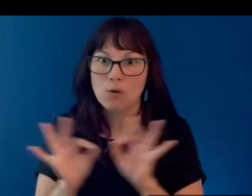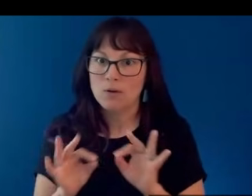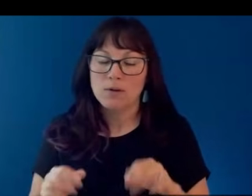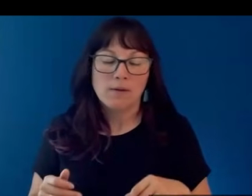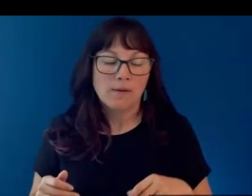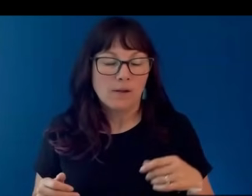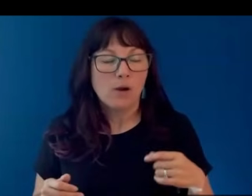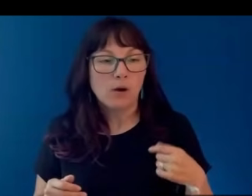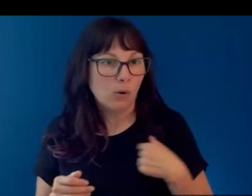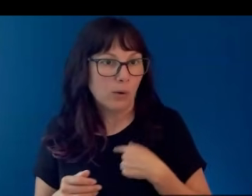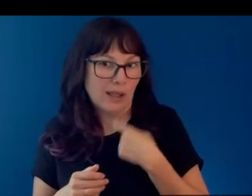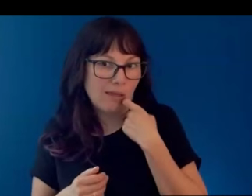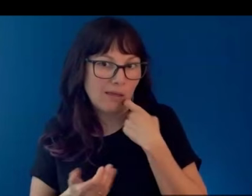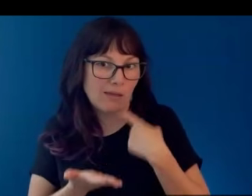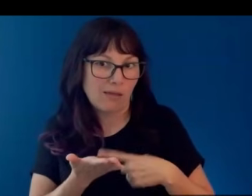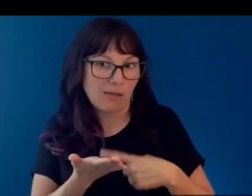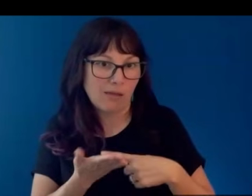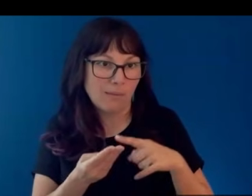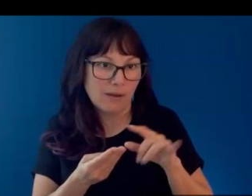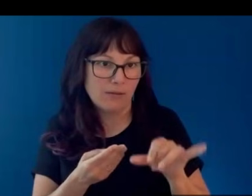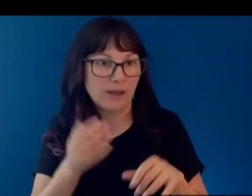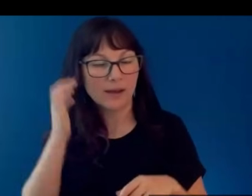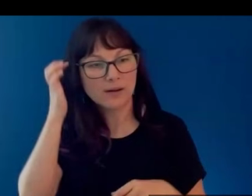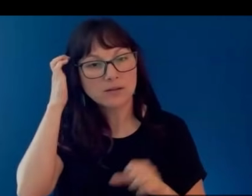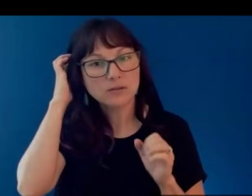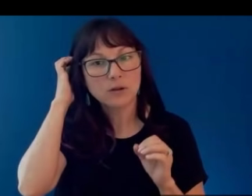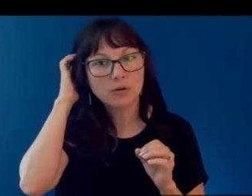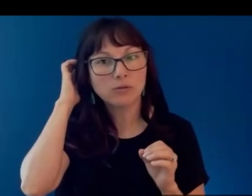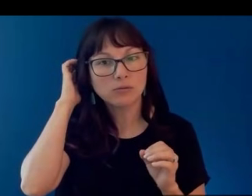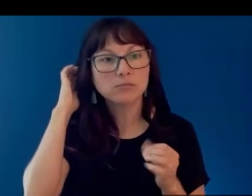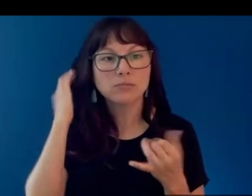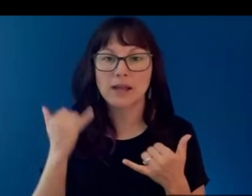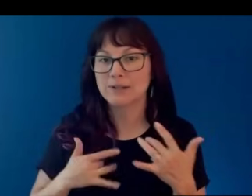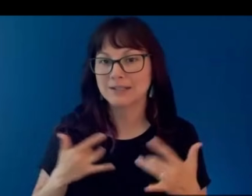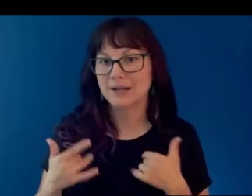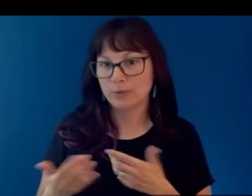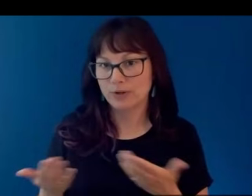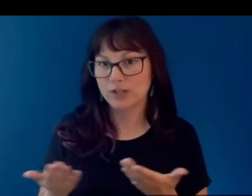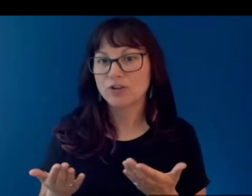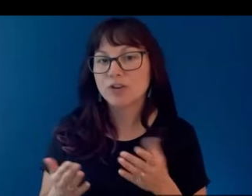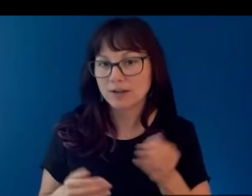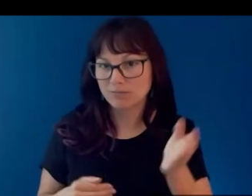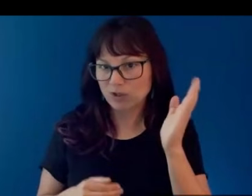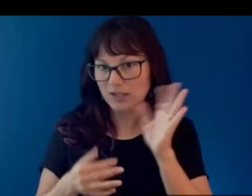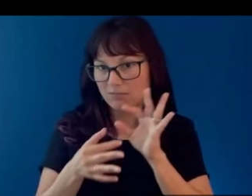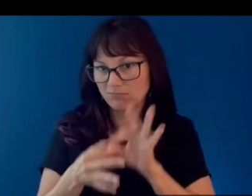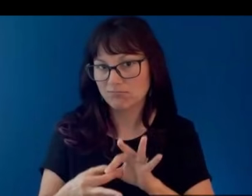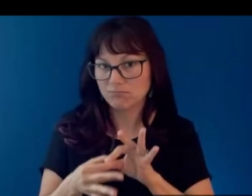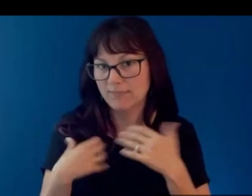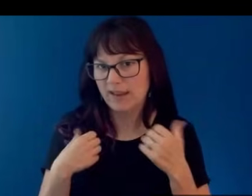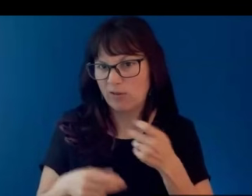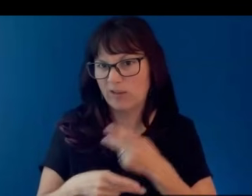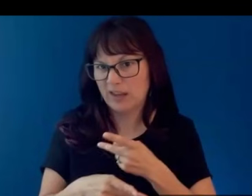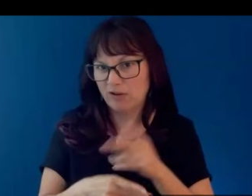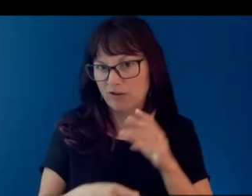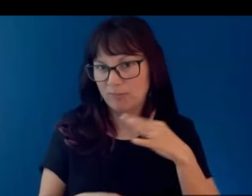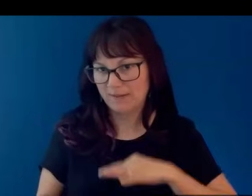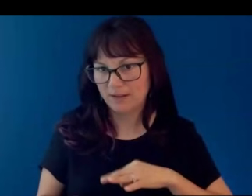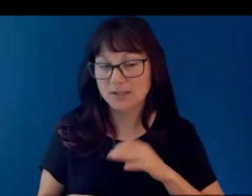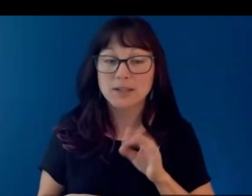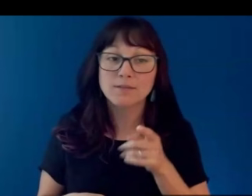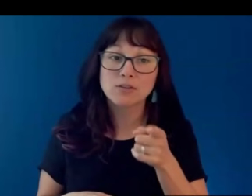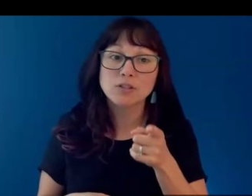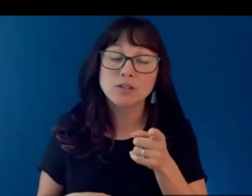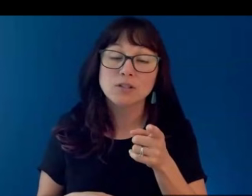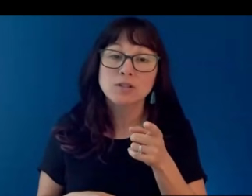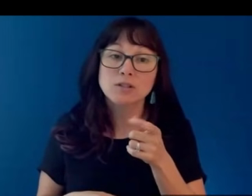having a conversation about that. So we're really excited to be here and to present on this topic. If you are joining